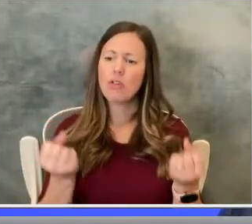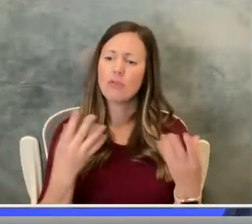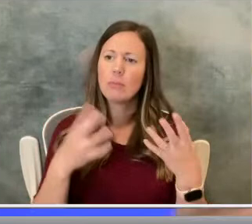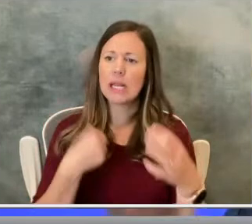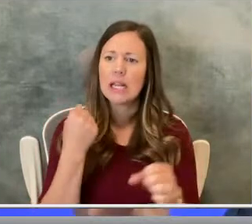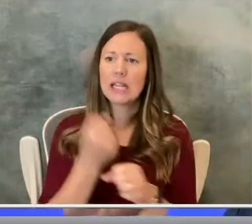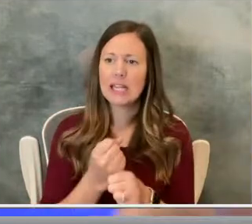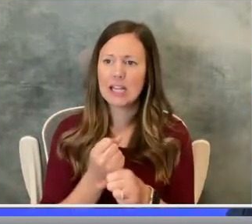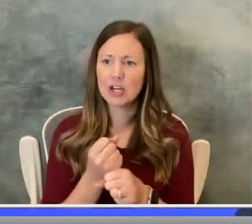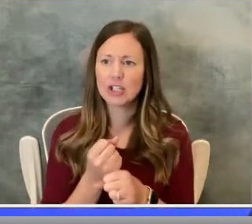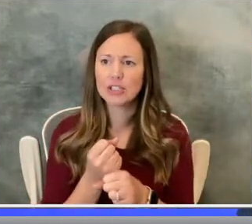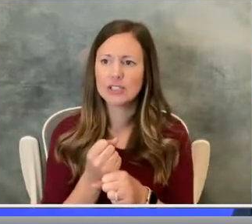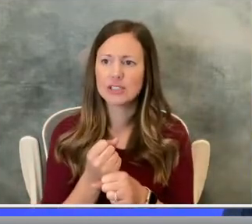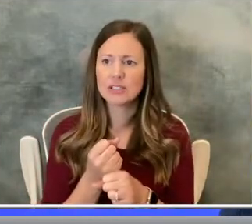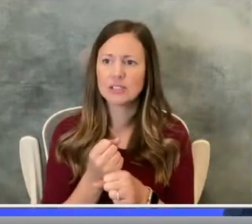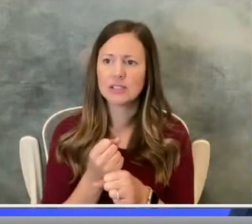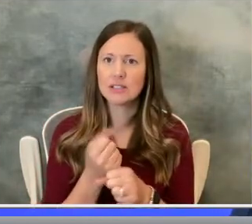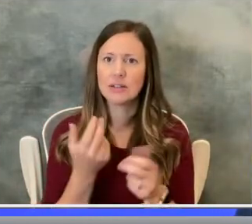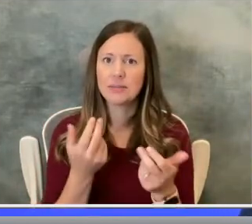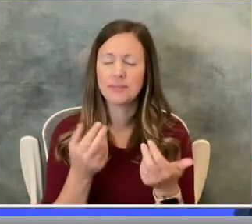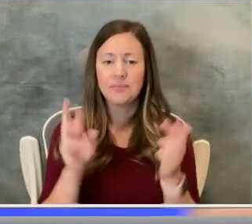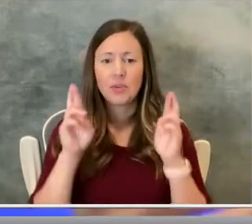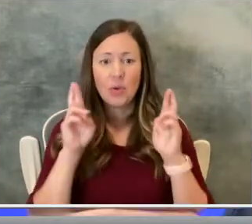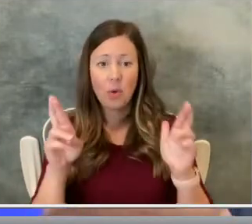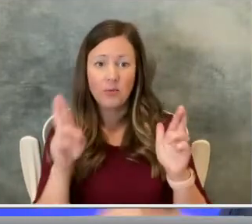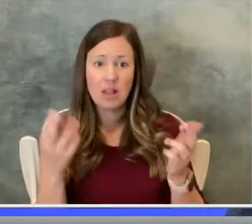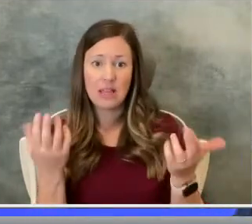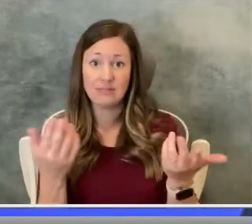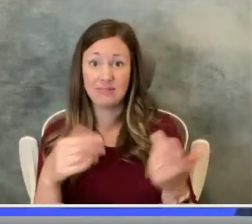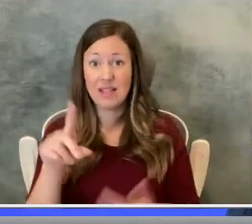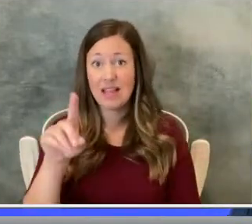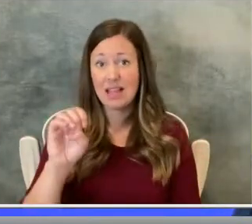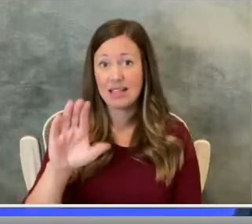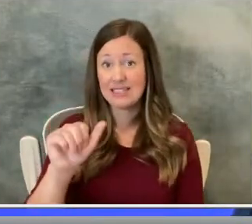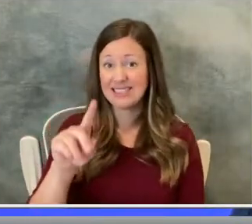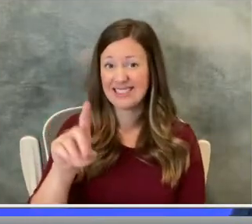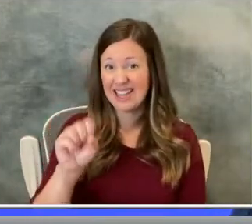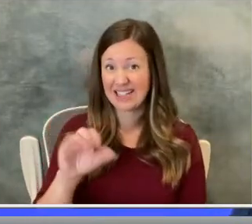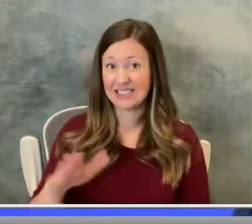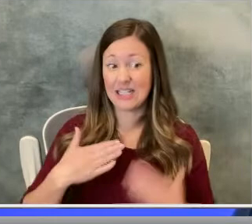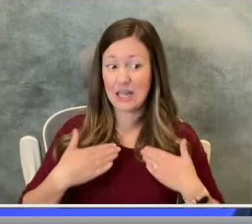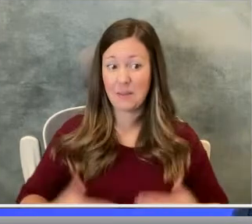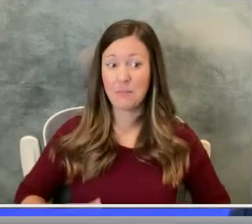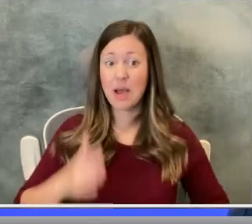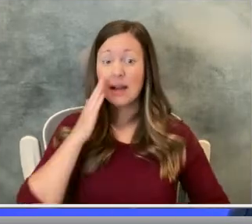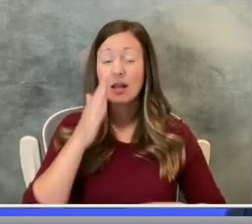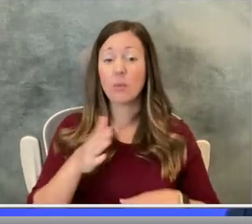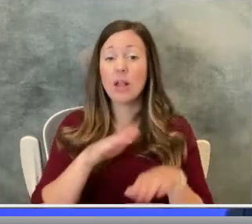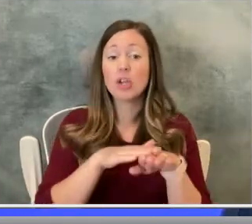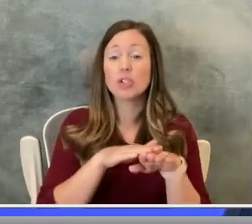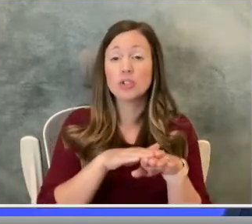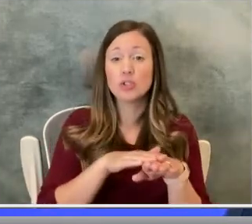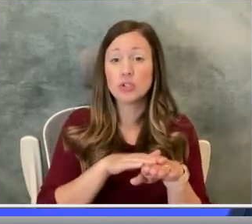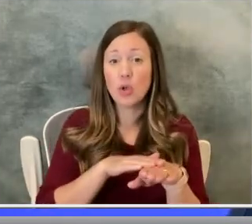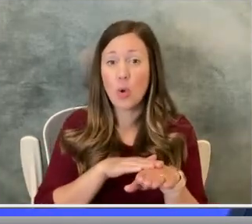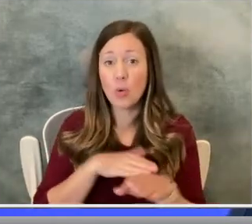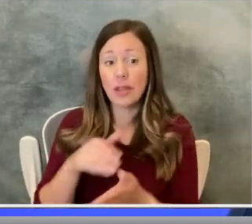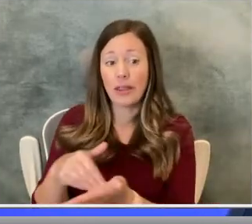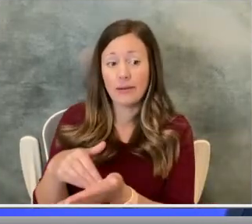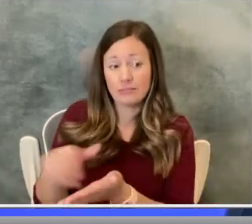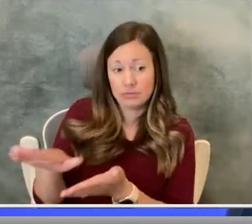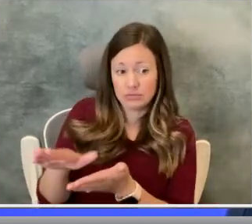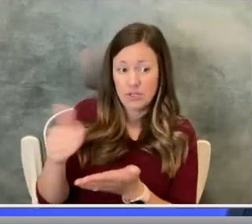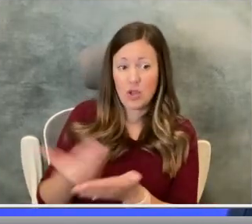hopefully in the order of decades, his body will slowly reject that new heart. But there are opportunities for redo